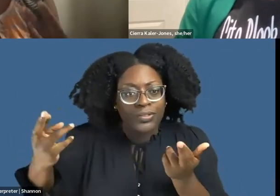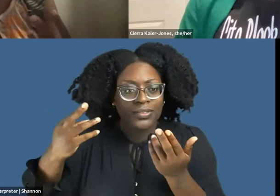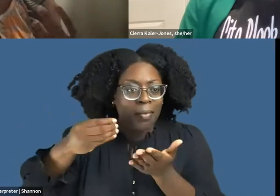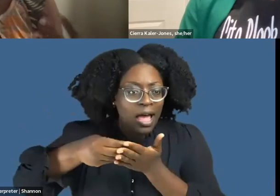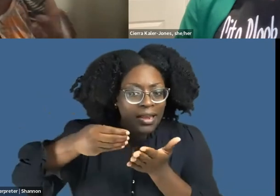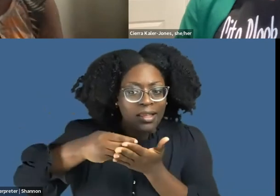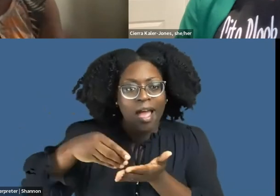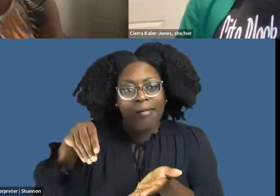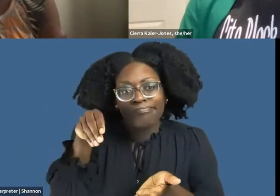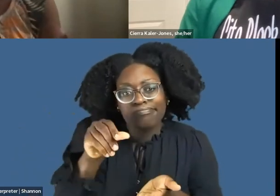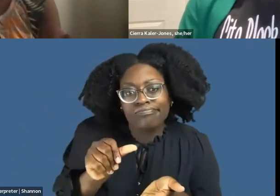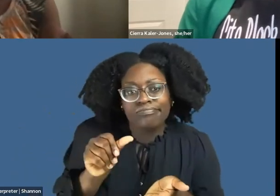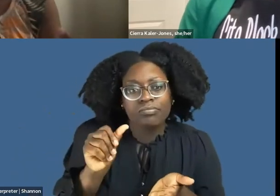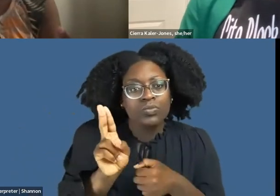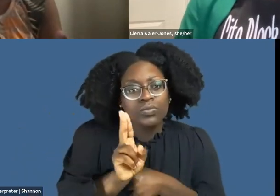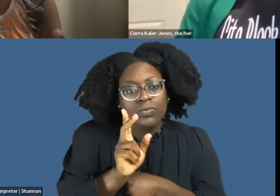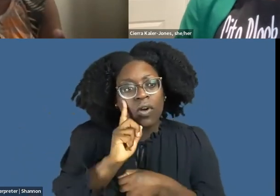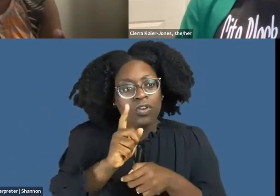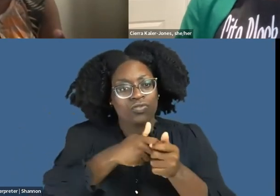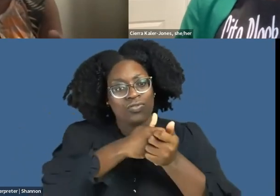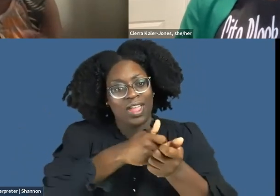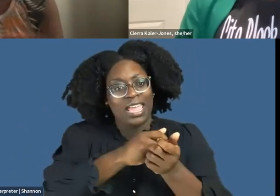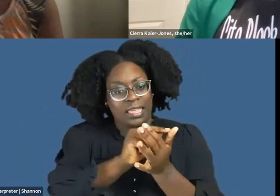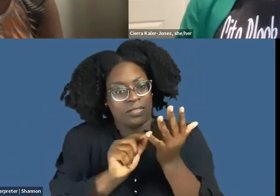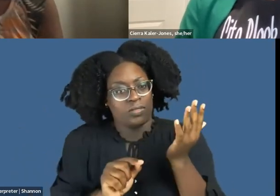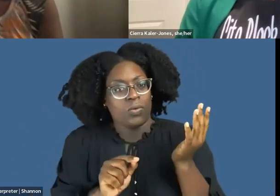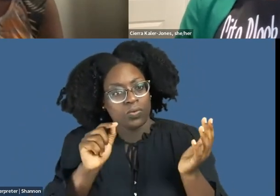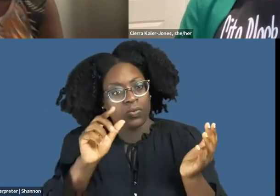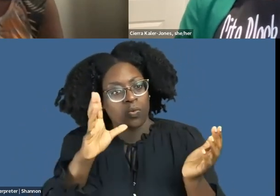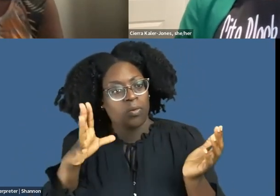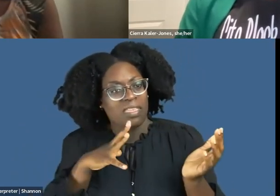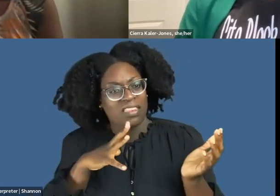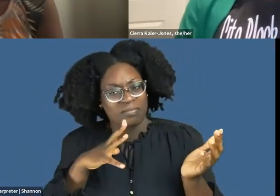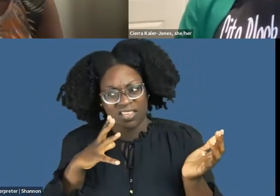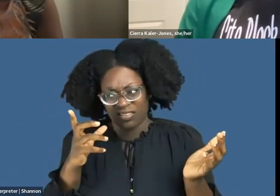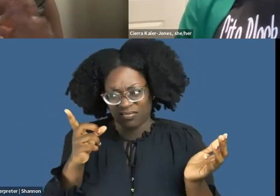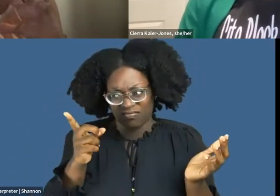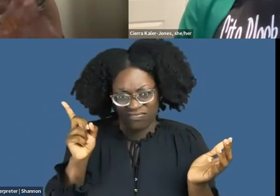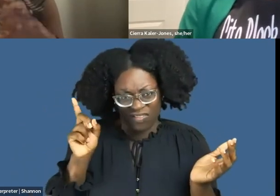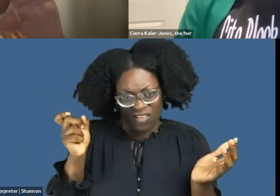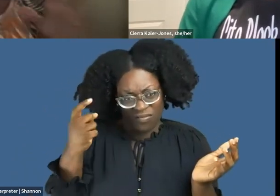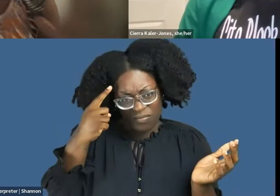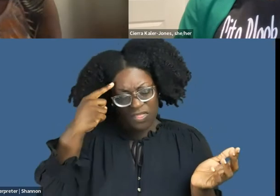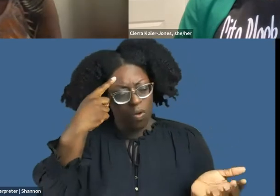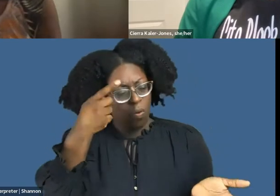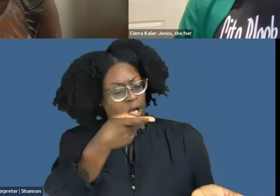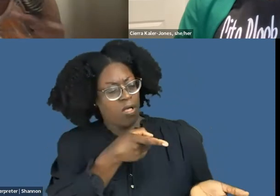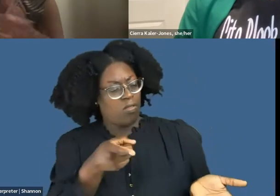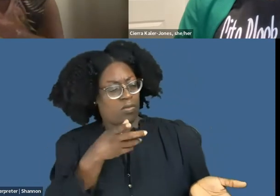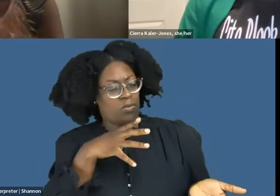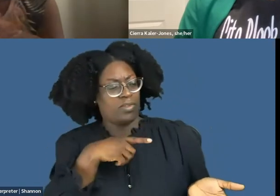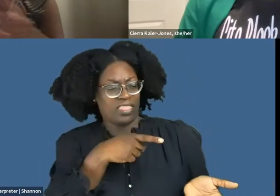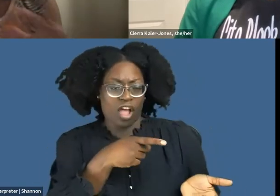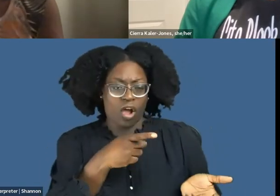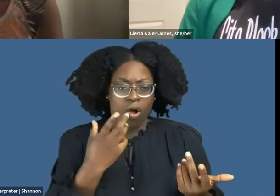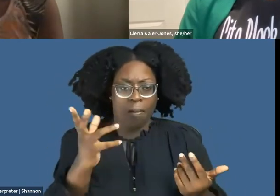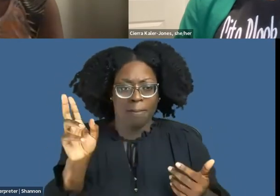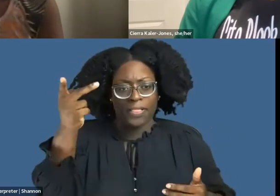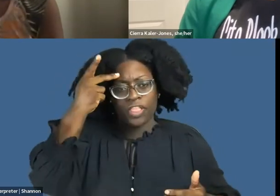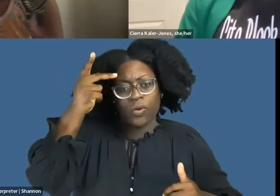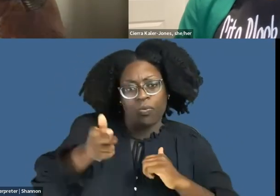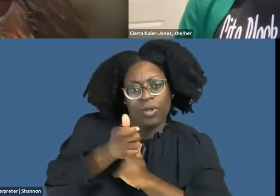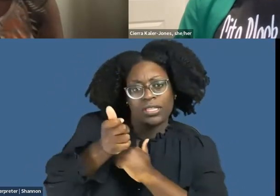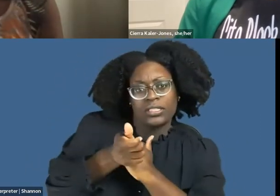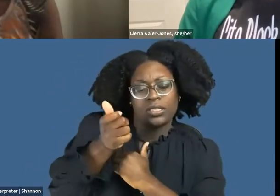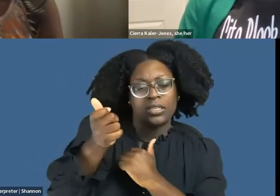who they found to be political threats, right? Even if they weren't the same kind of major players and leaders in the